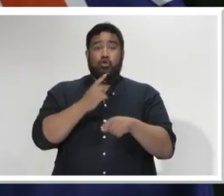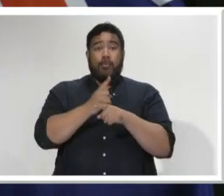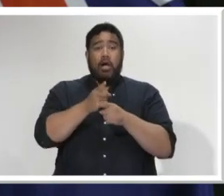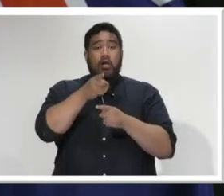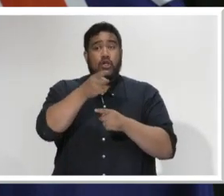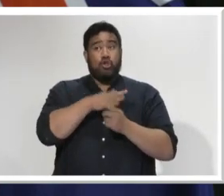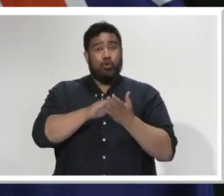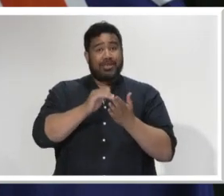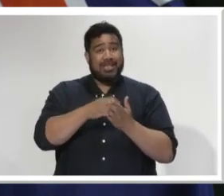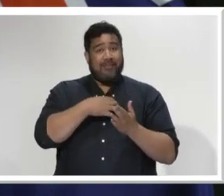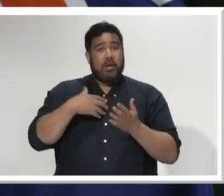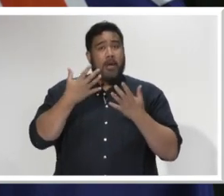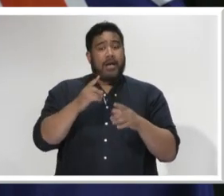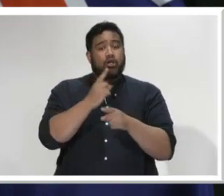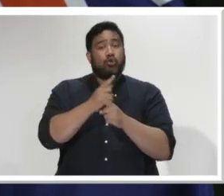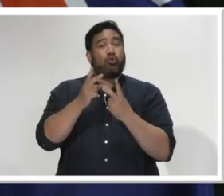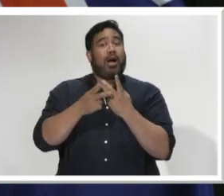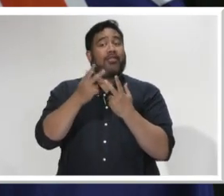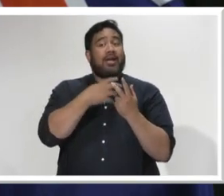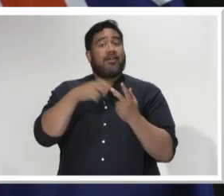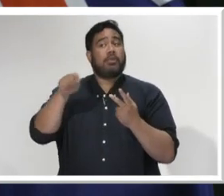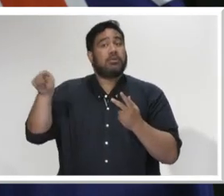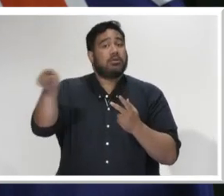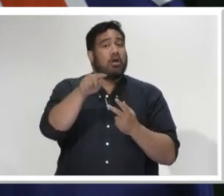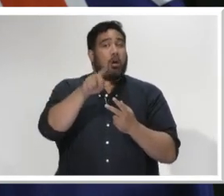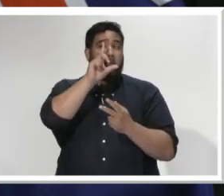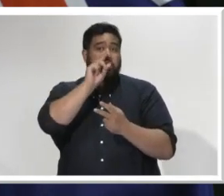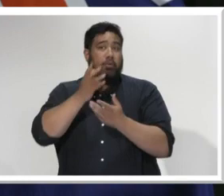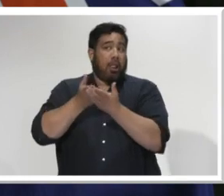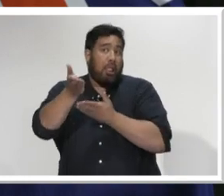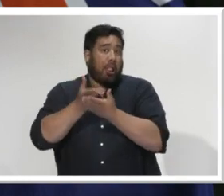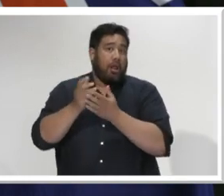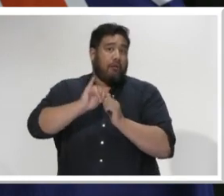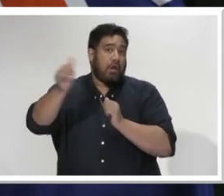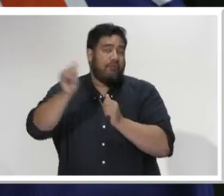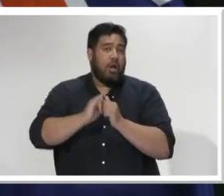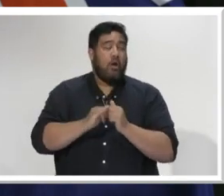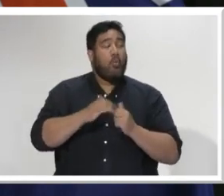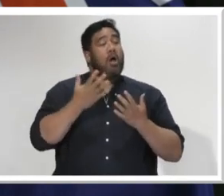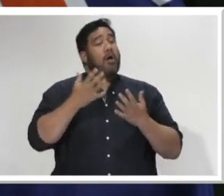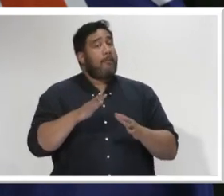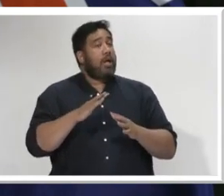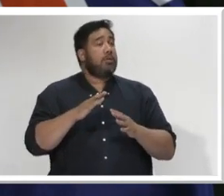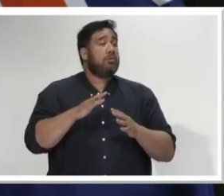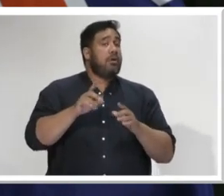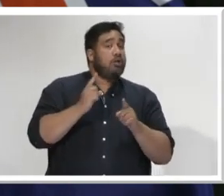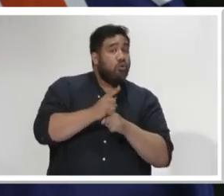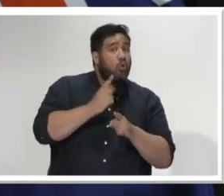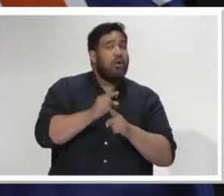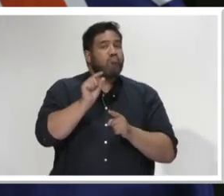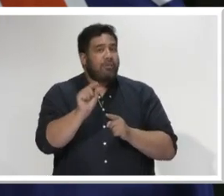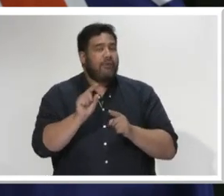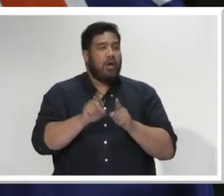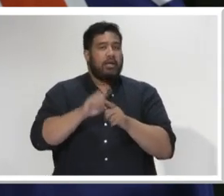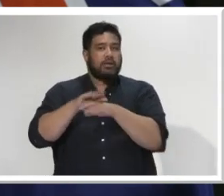and we do have frequent contact with Australia, and at officials level I couldn't tell you how far along those have got, but they will